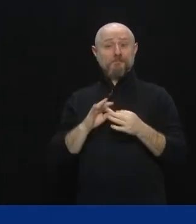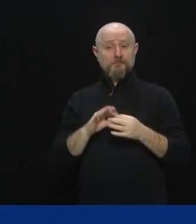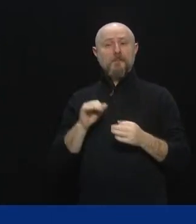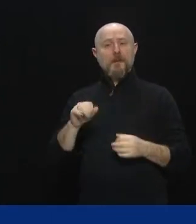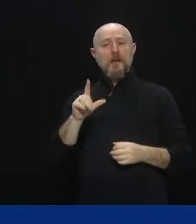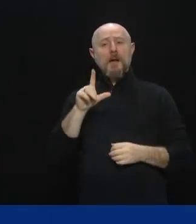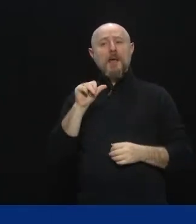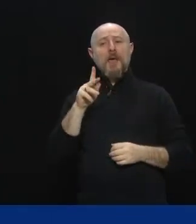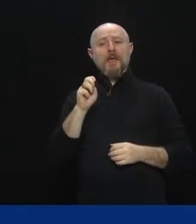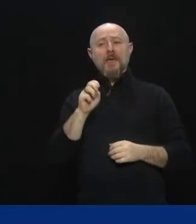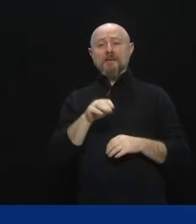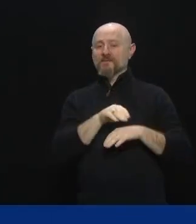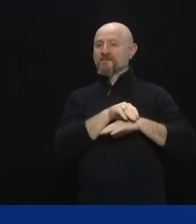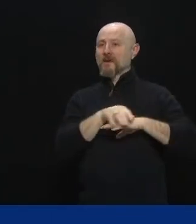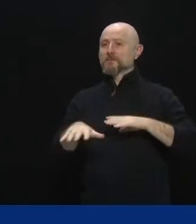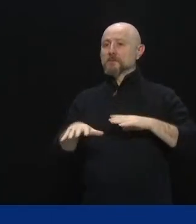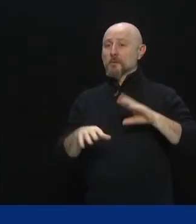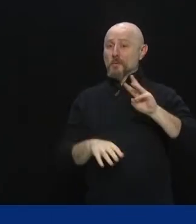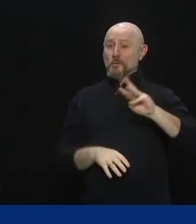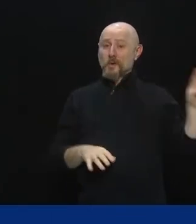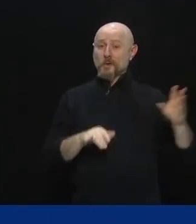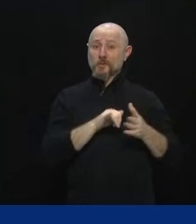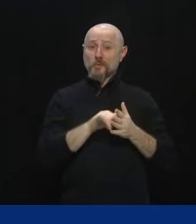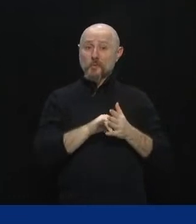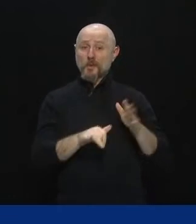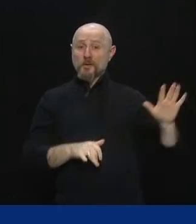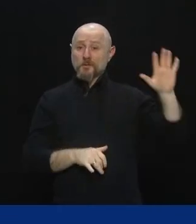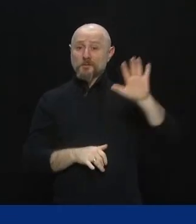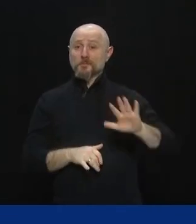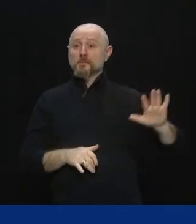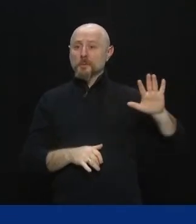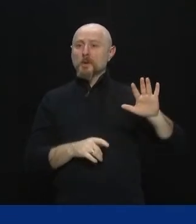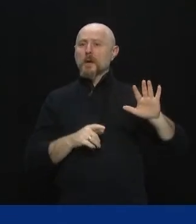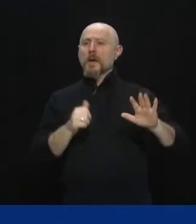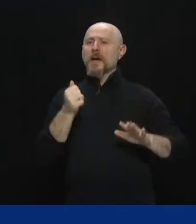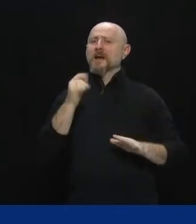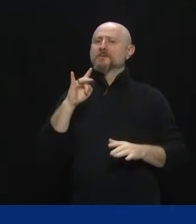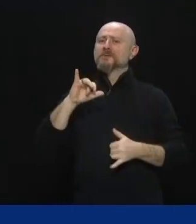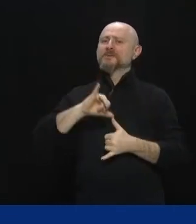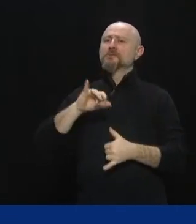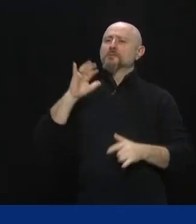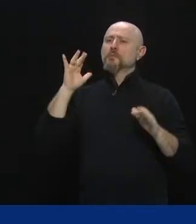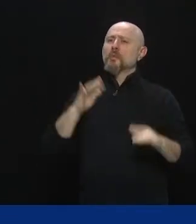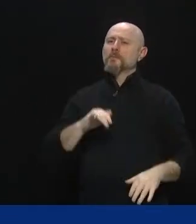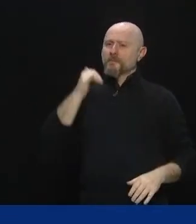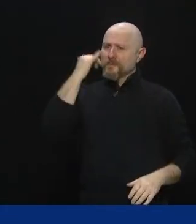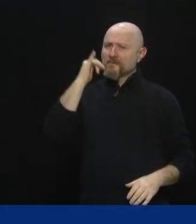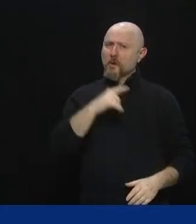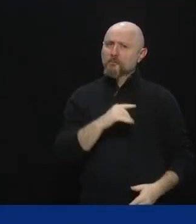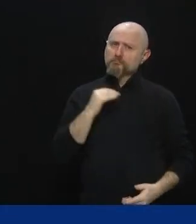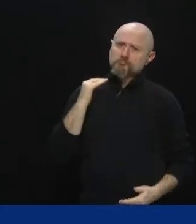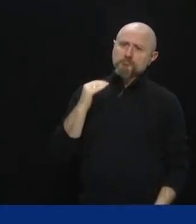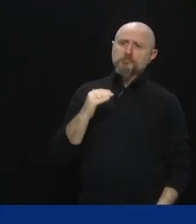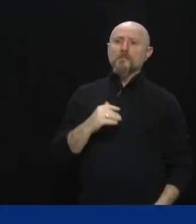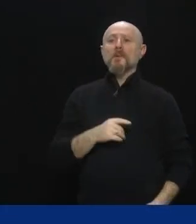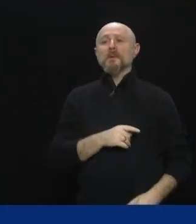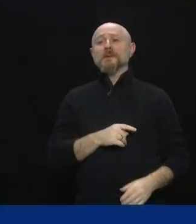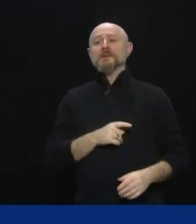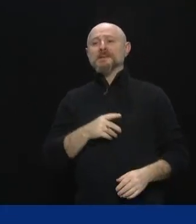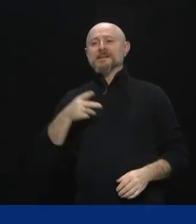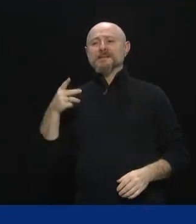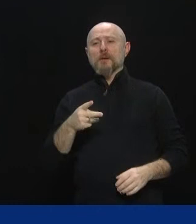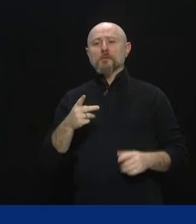affecting western New York and the North Country dropped about 18 inches of snow in Buffalo. Turns out that's the second largest snow